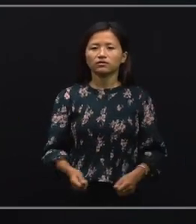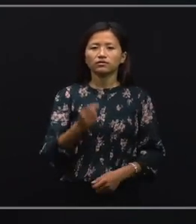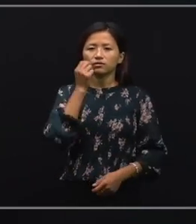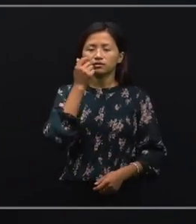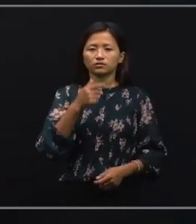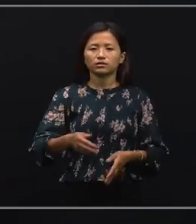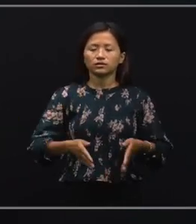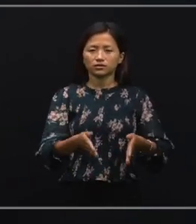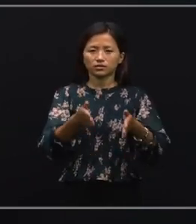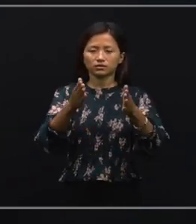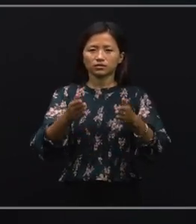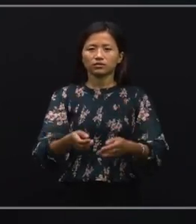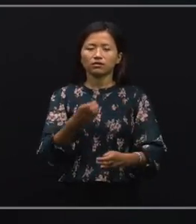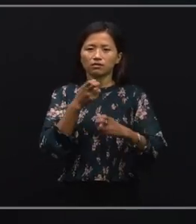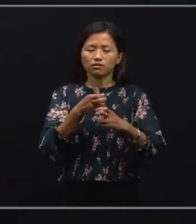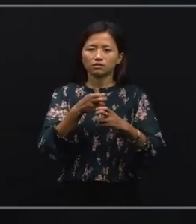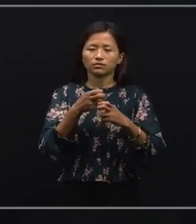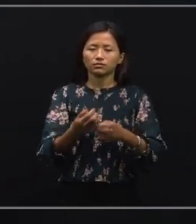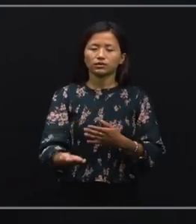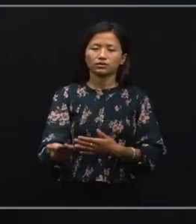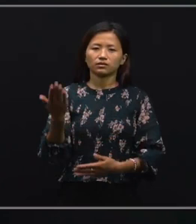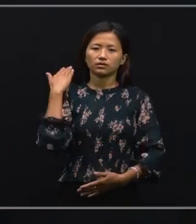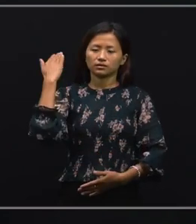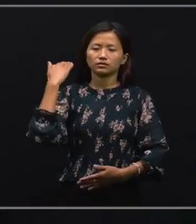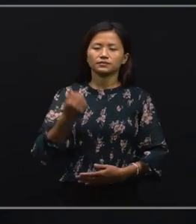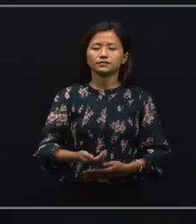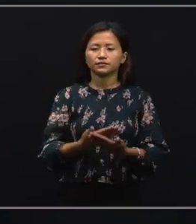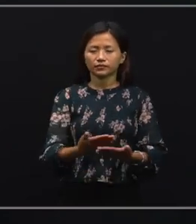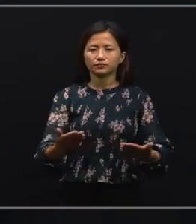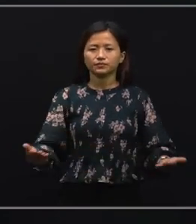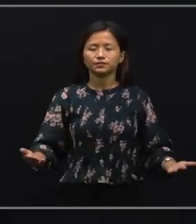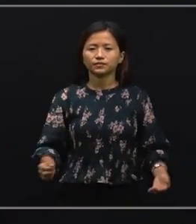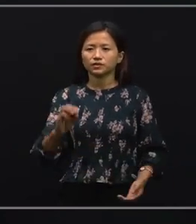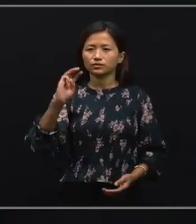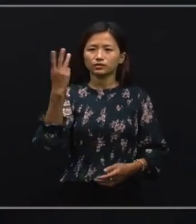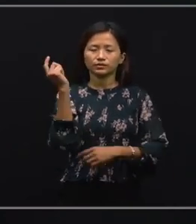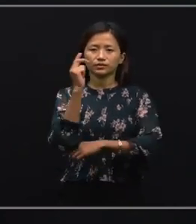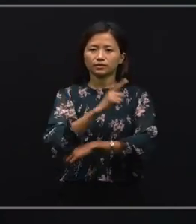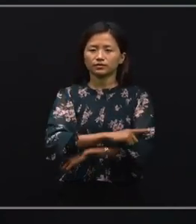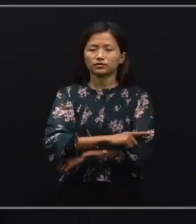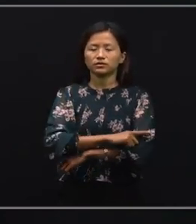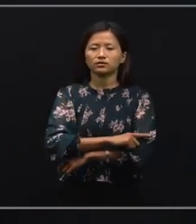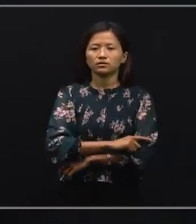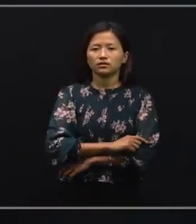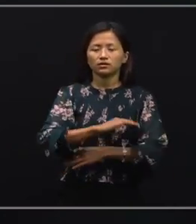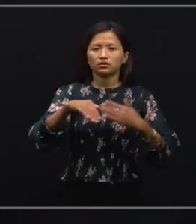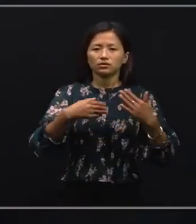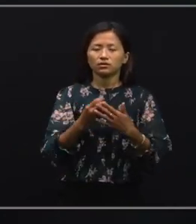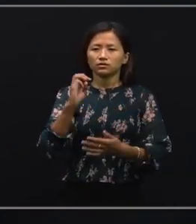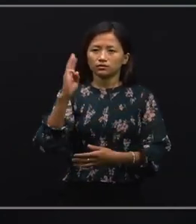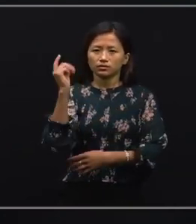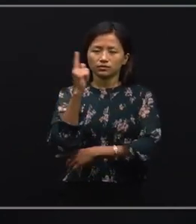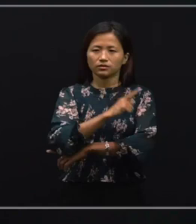hard behind them. Riding hard means they were chasing them. It's already 3 days, I want you to know that. It's